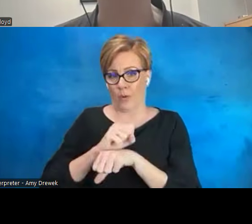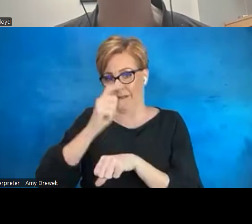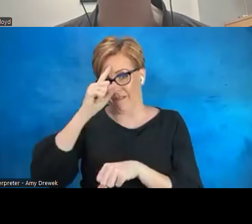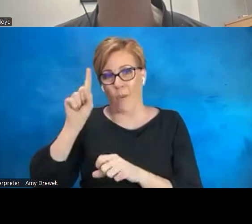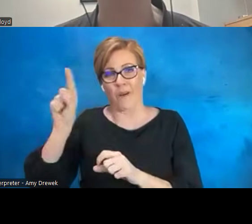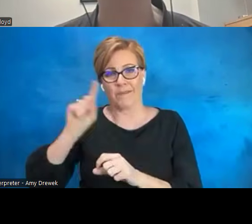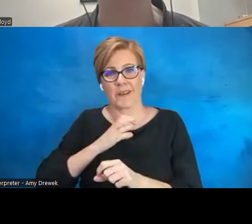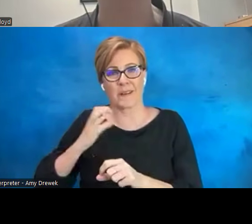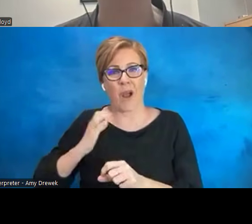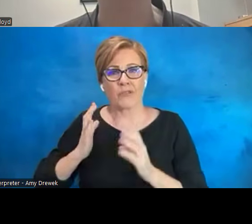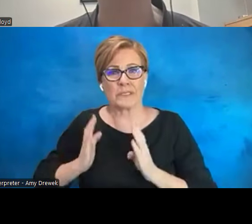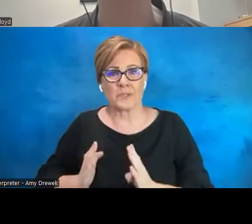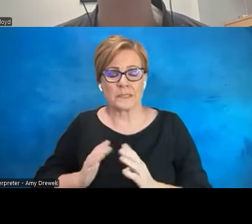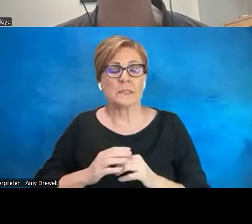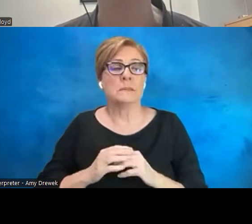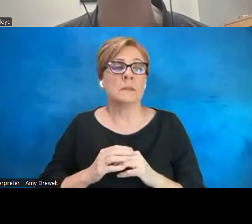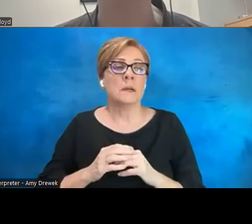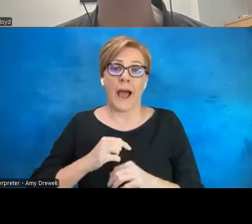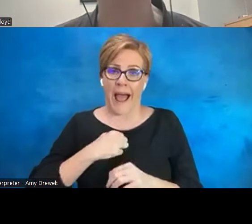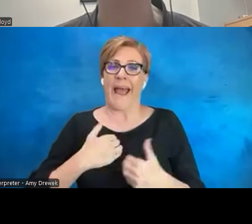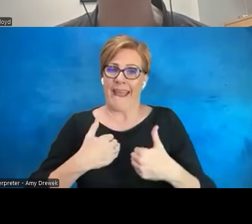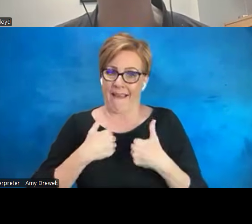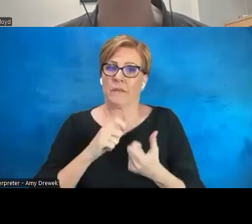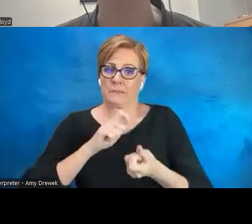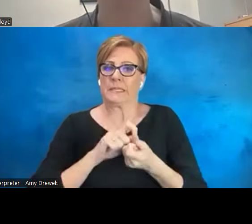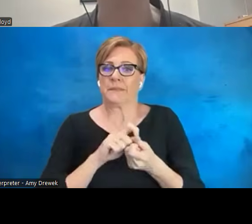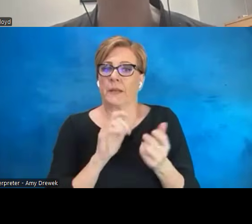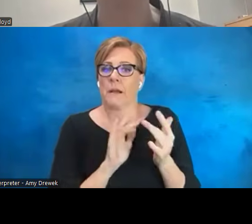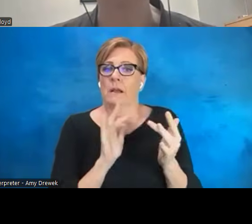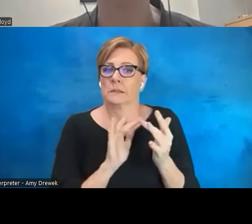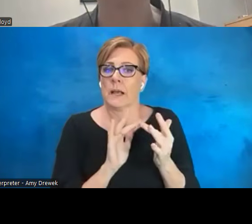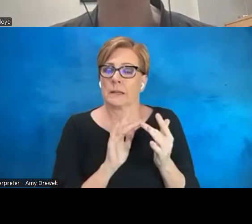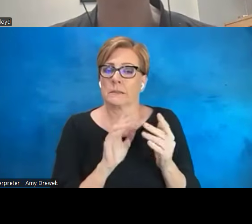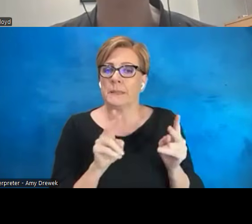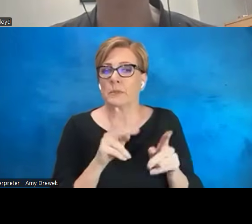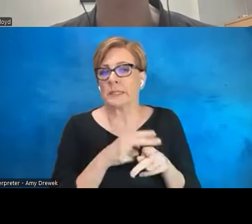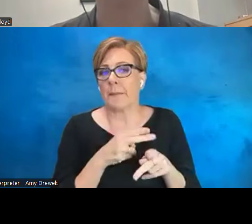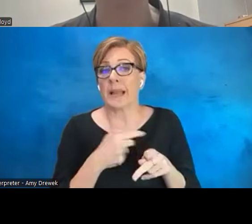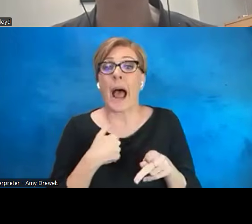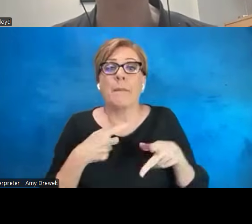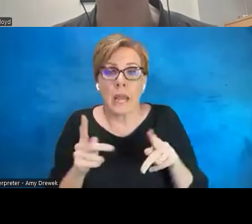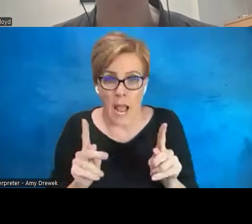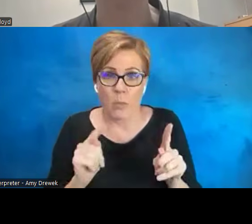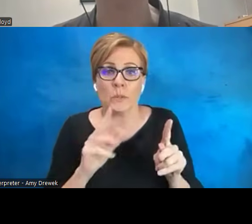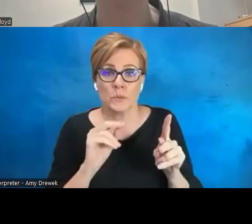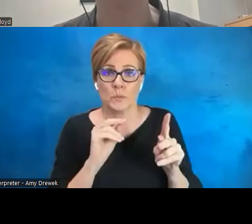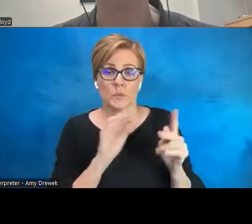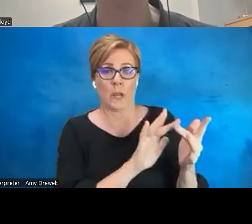have specific contacts that I'm given or allowed to navigate, and those